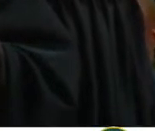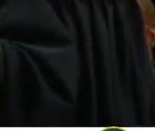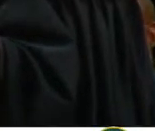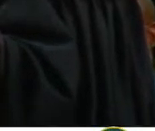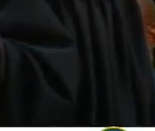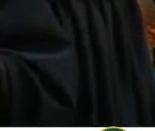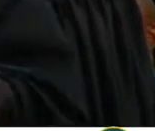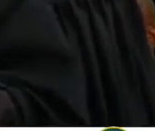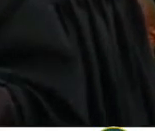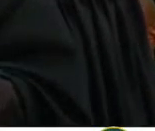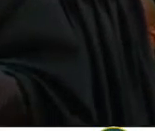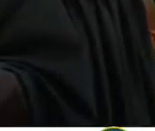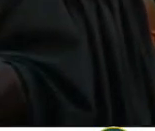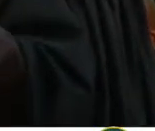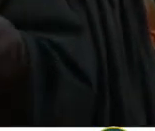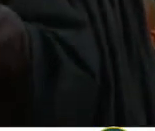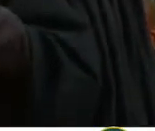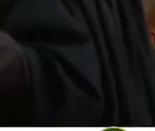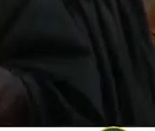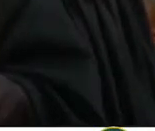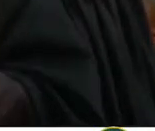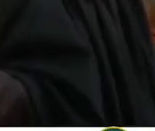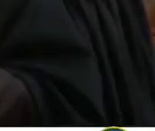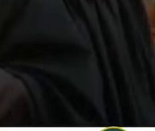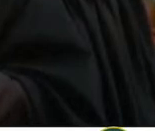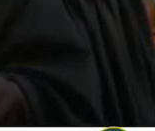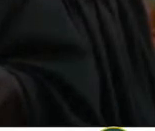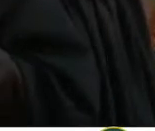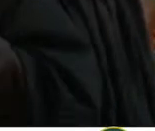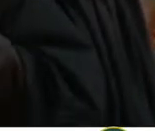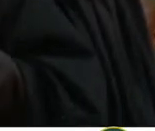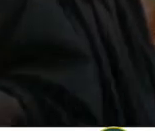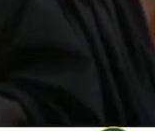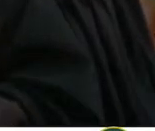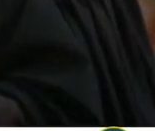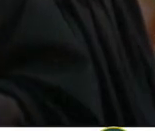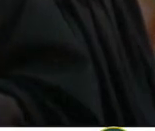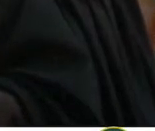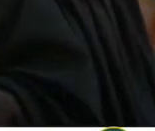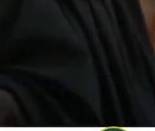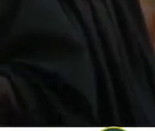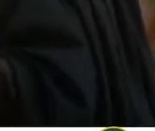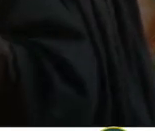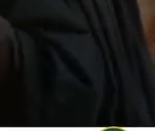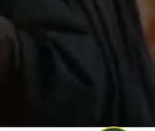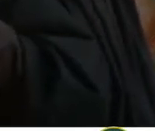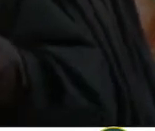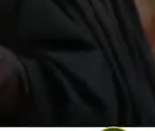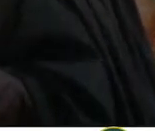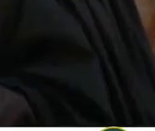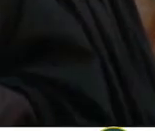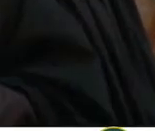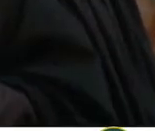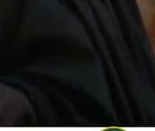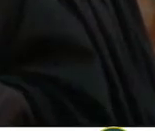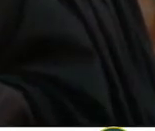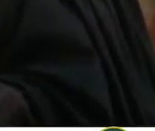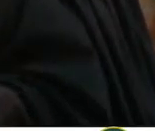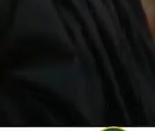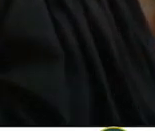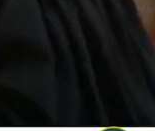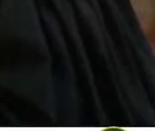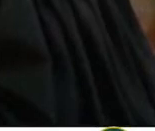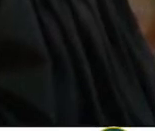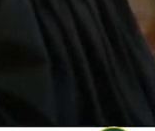Article 138 is that the procedure must be concluded. If it is disrupted,